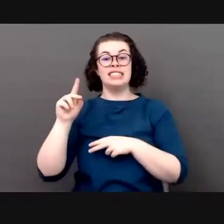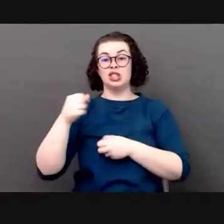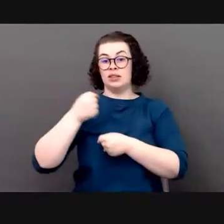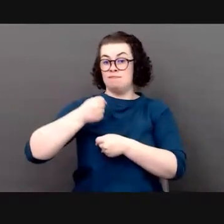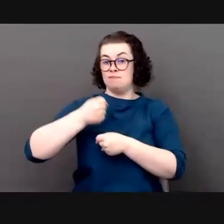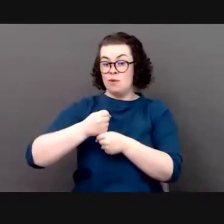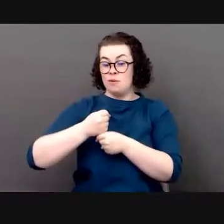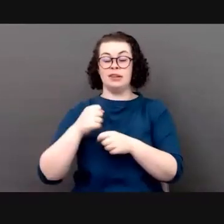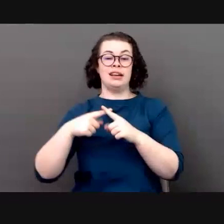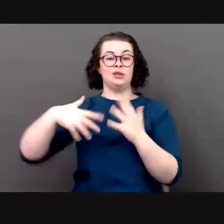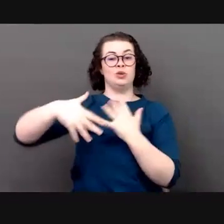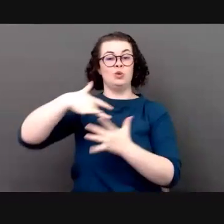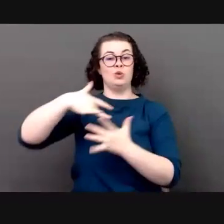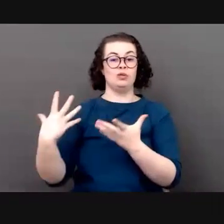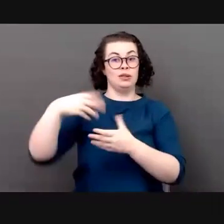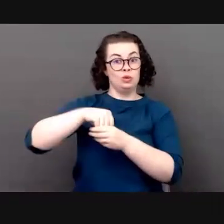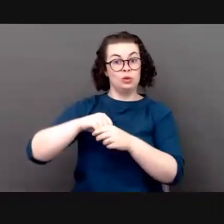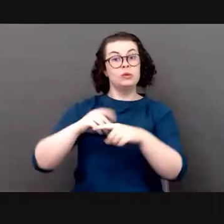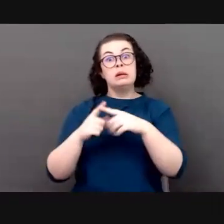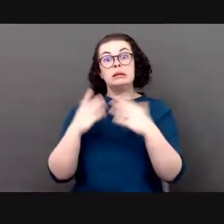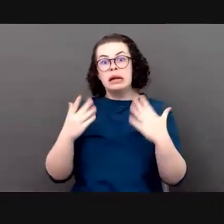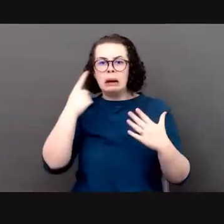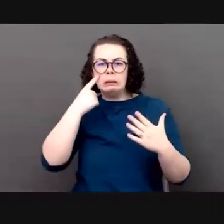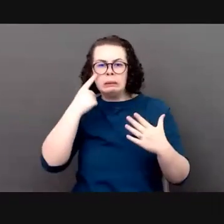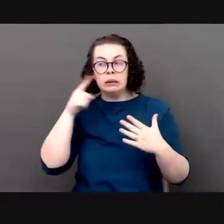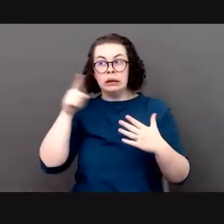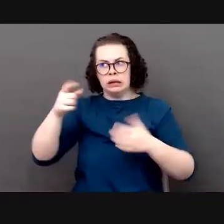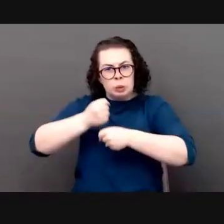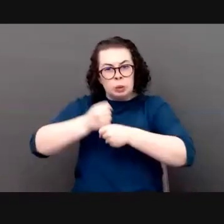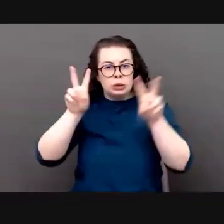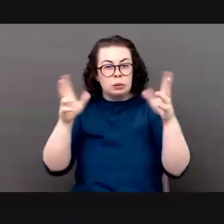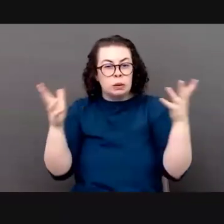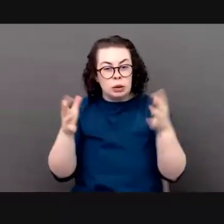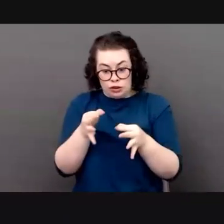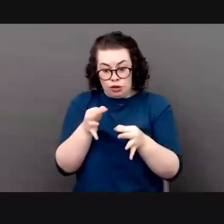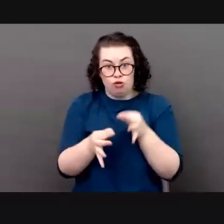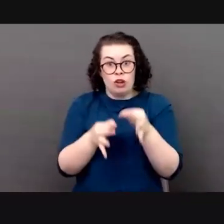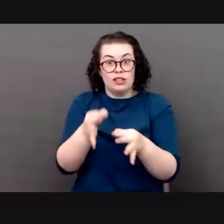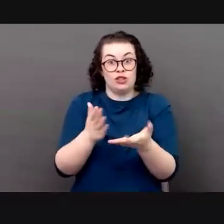also worked on the preparation of the strategy for the rights of persons with disabilities